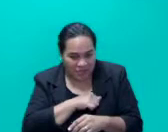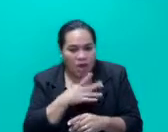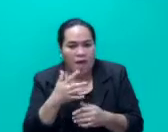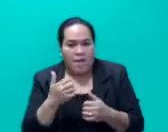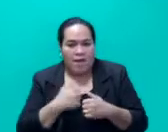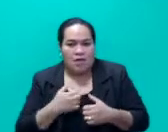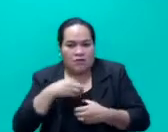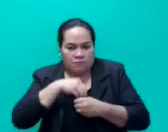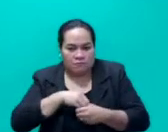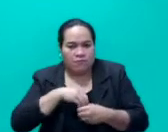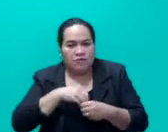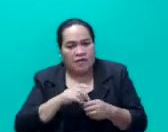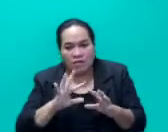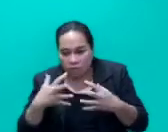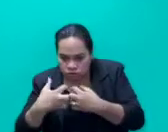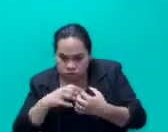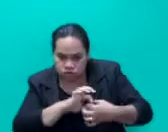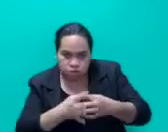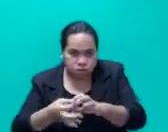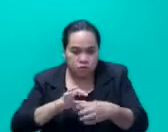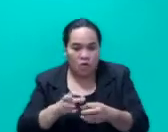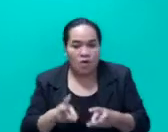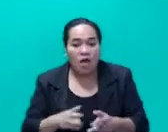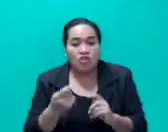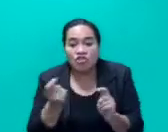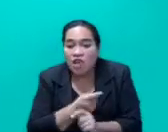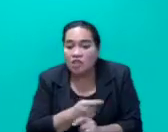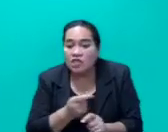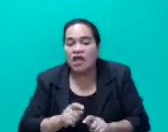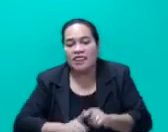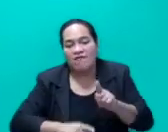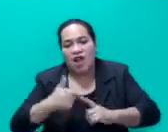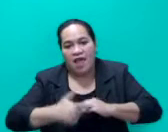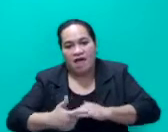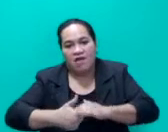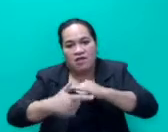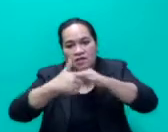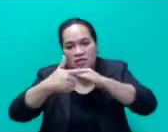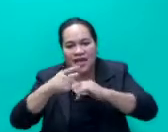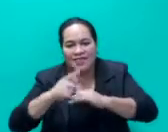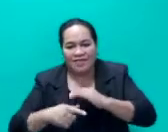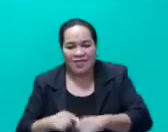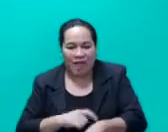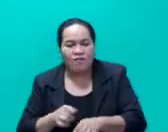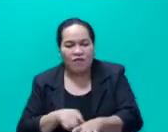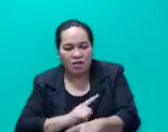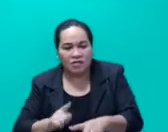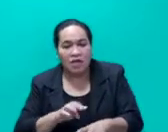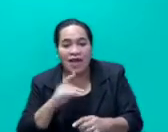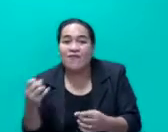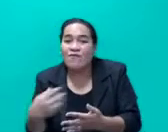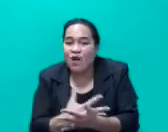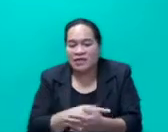an integrated way. Change occurs at different levels at different paces. Change is influenced by multiple